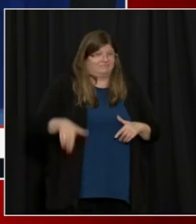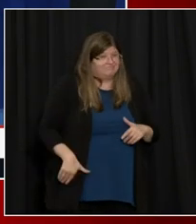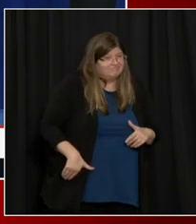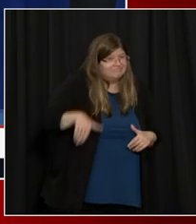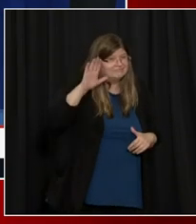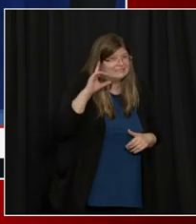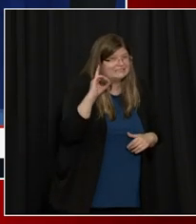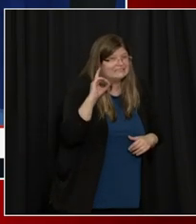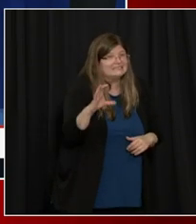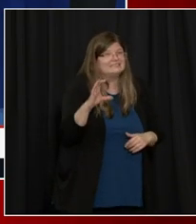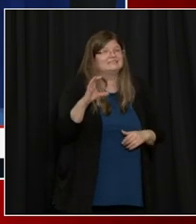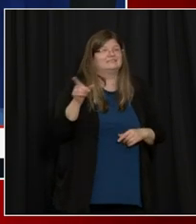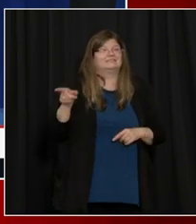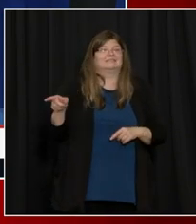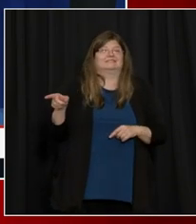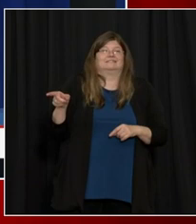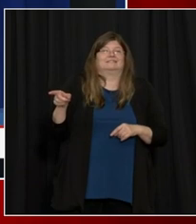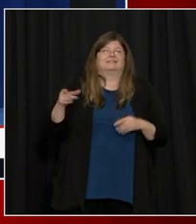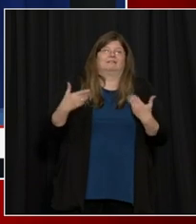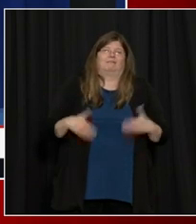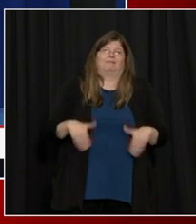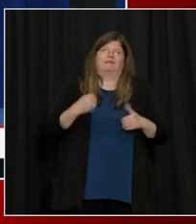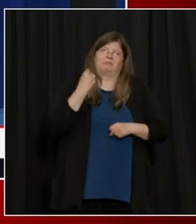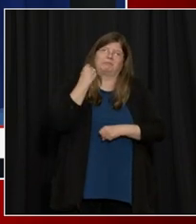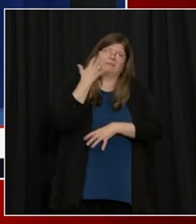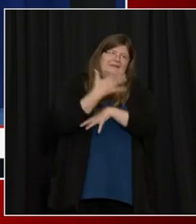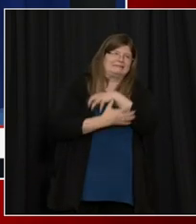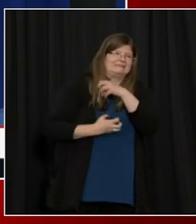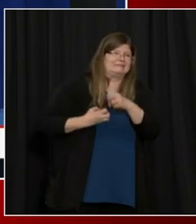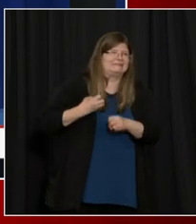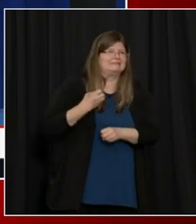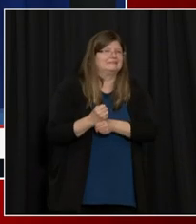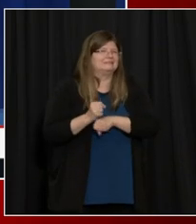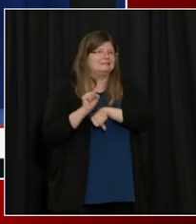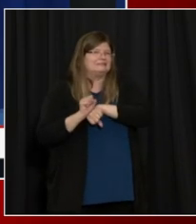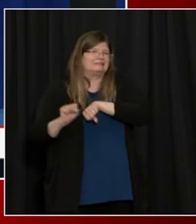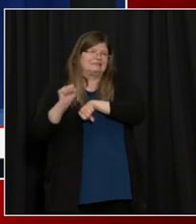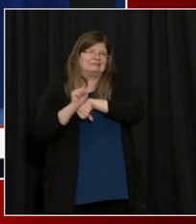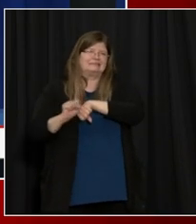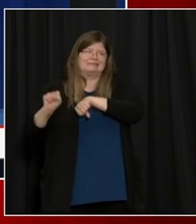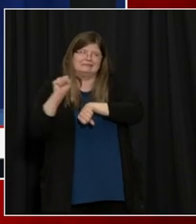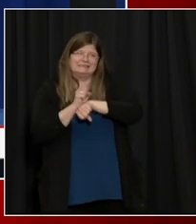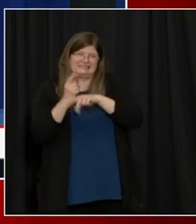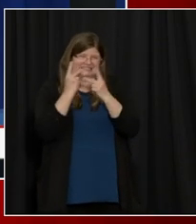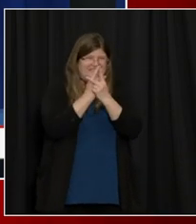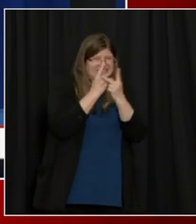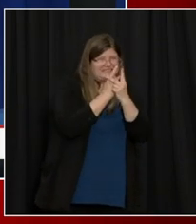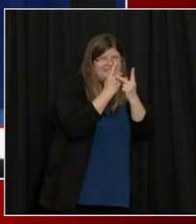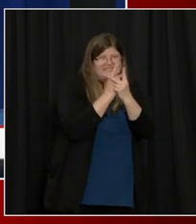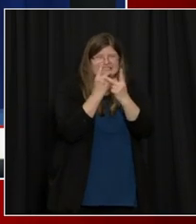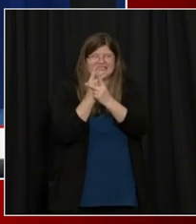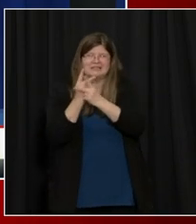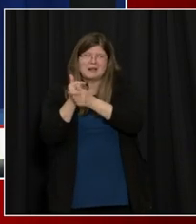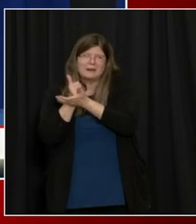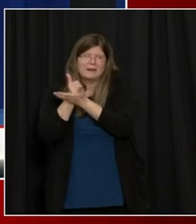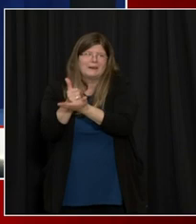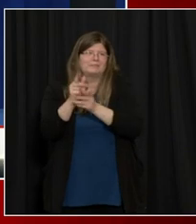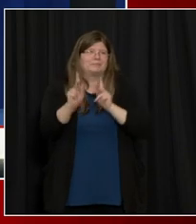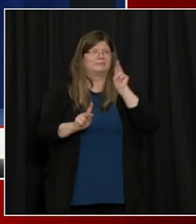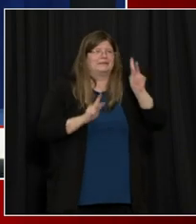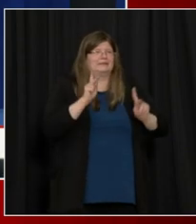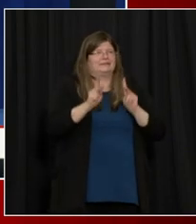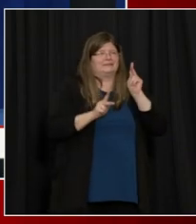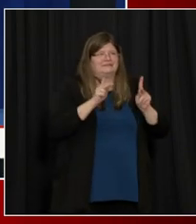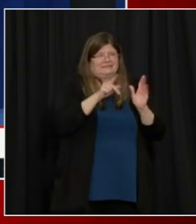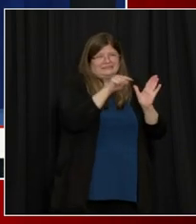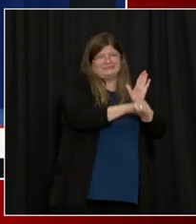spent a lot of difficult days and nights trying to bring closure to people who lost loved ones to homicide in this